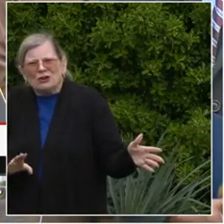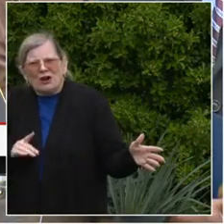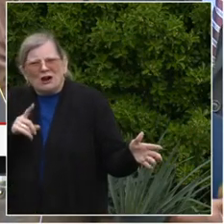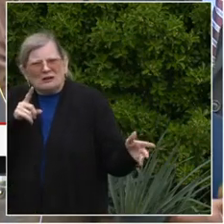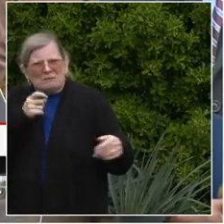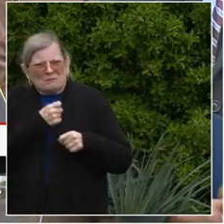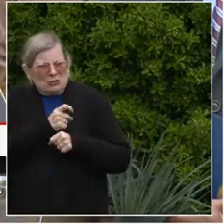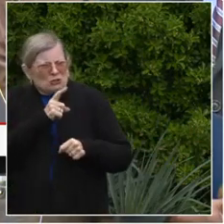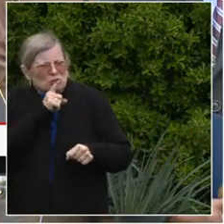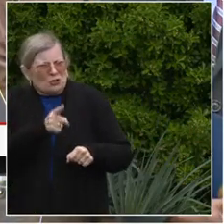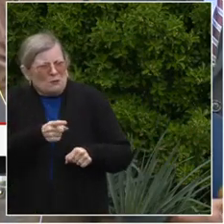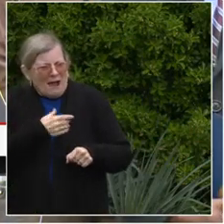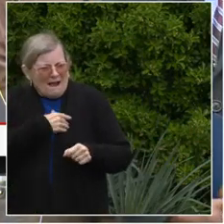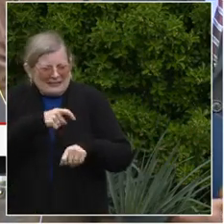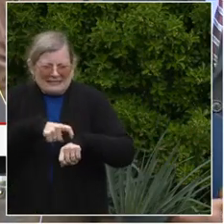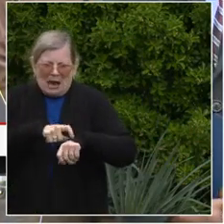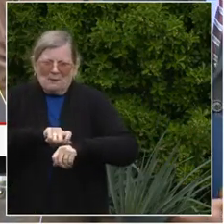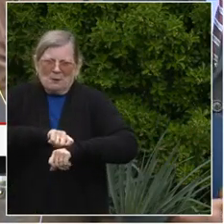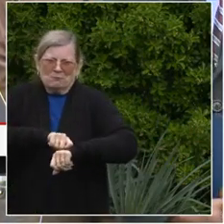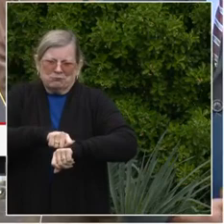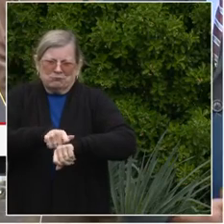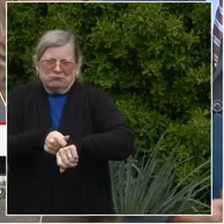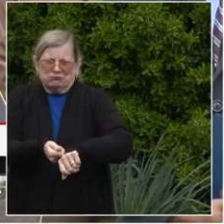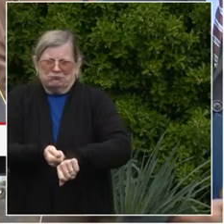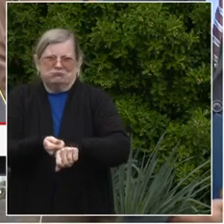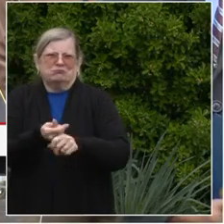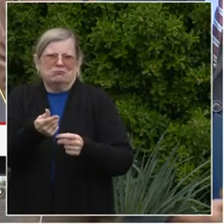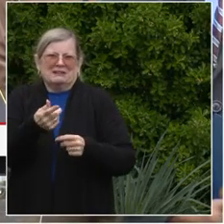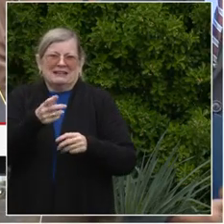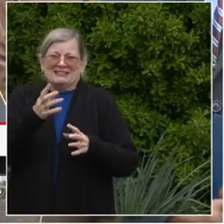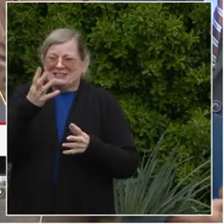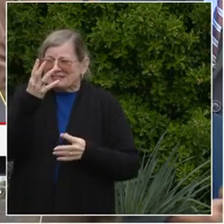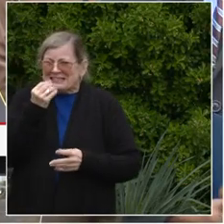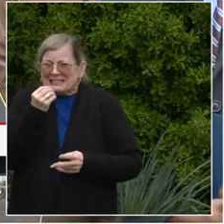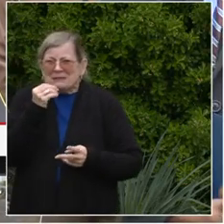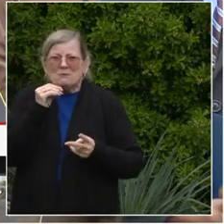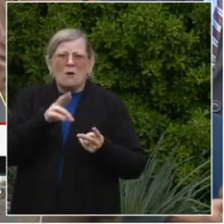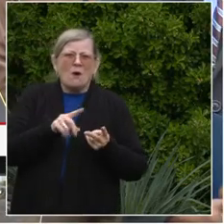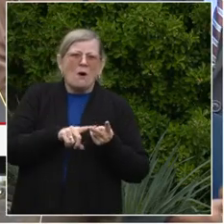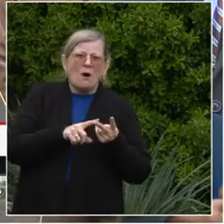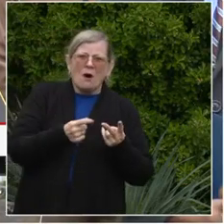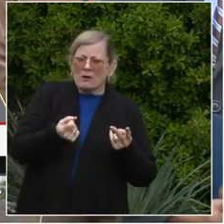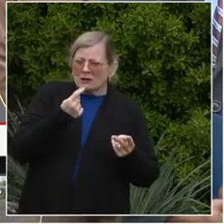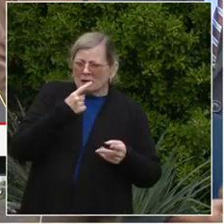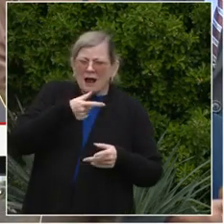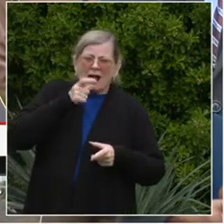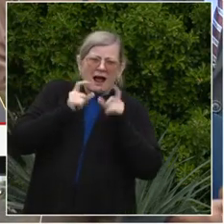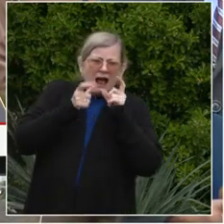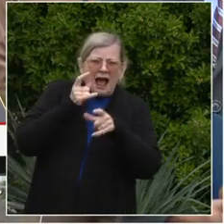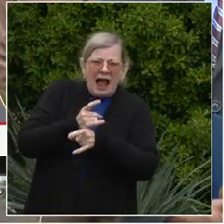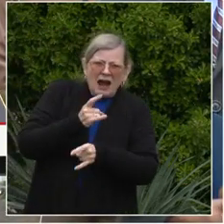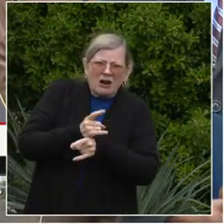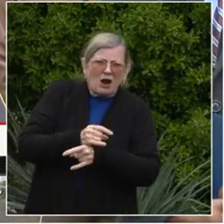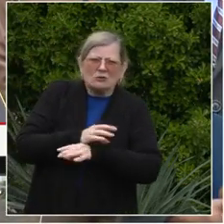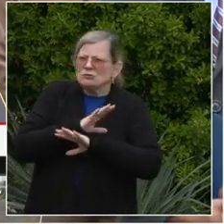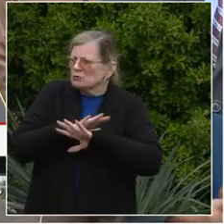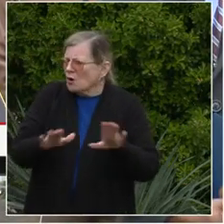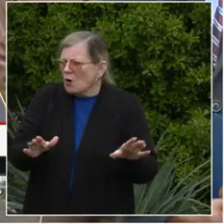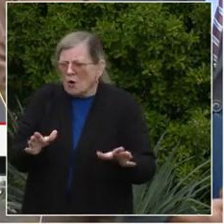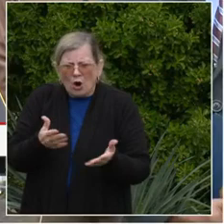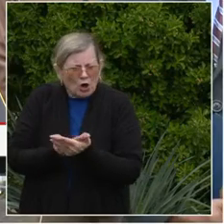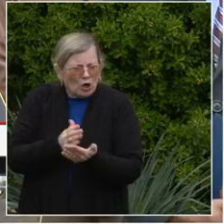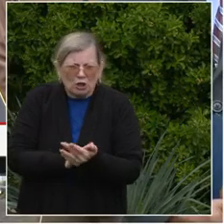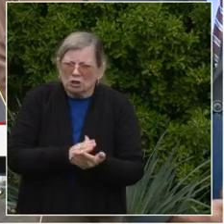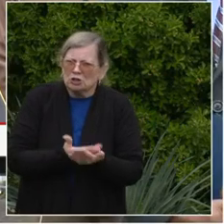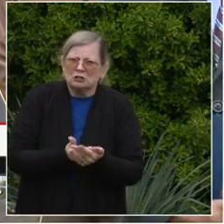you are sleepy, if taking medicine or drugs or alcohol, that makes you drowsy, don't cook, plain and simple. If a small grease